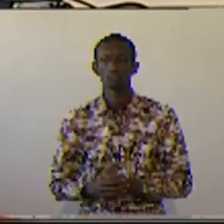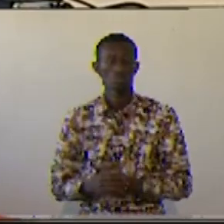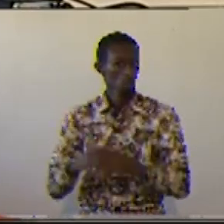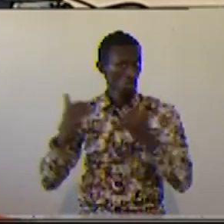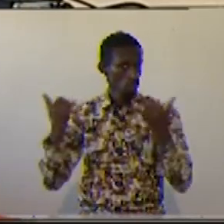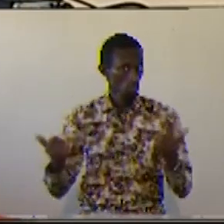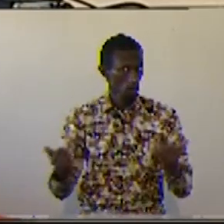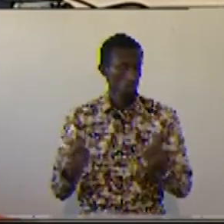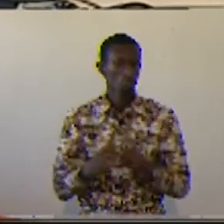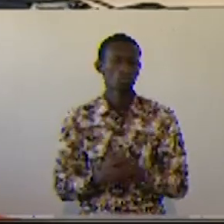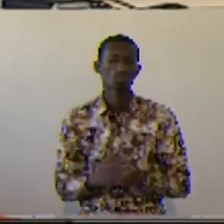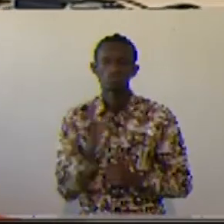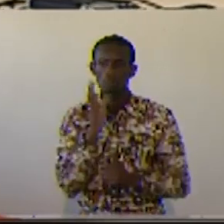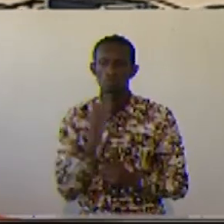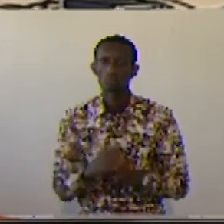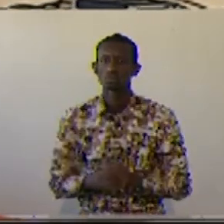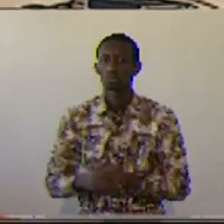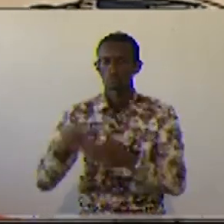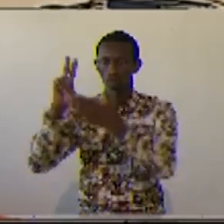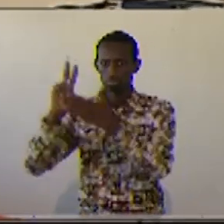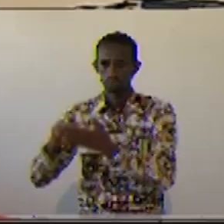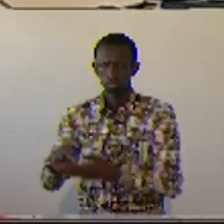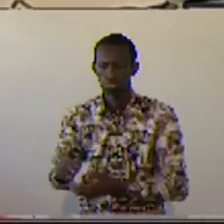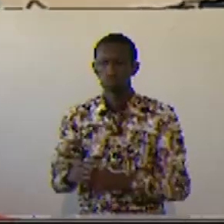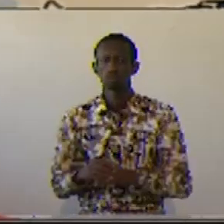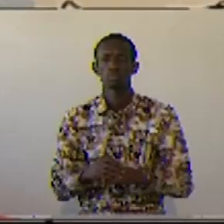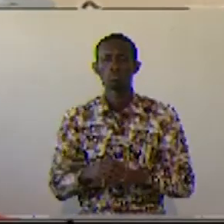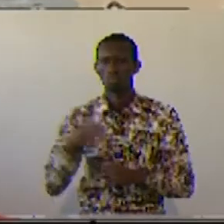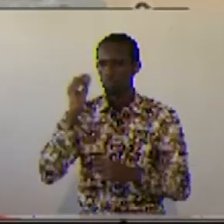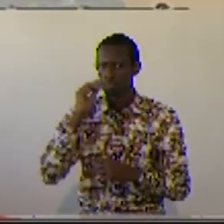Now let us read the homework.